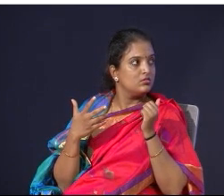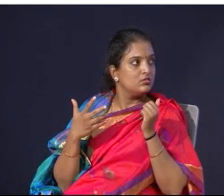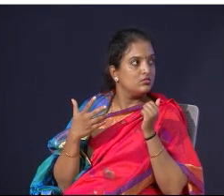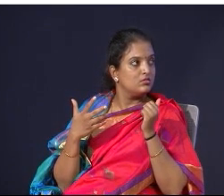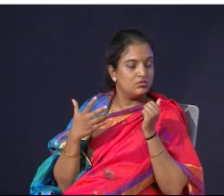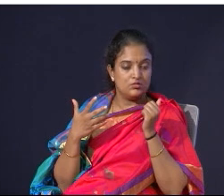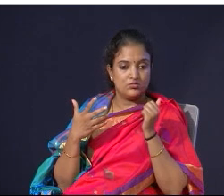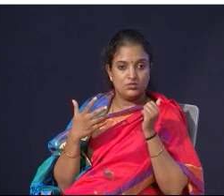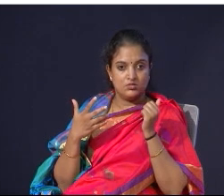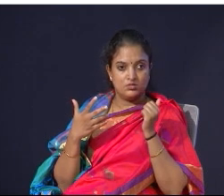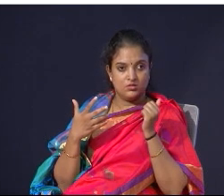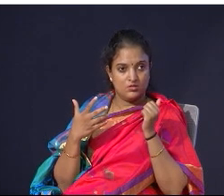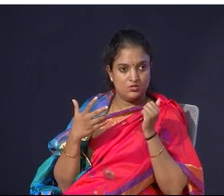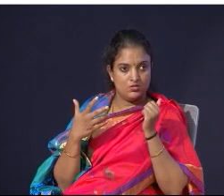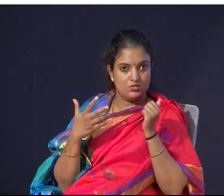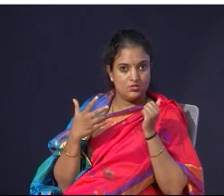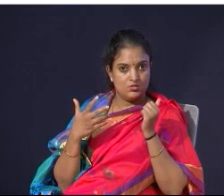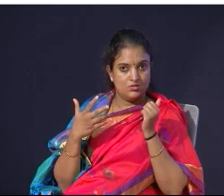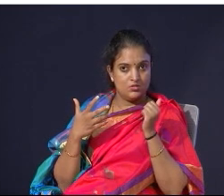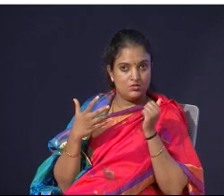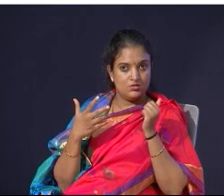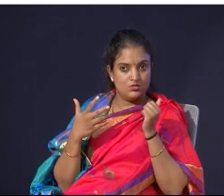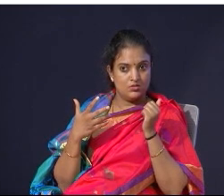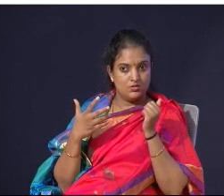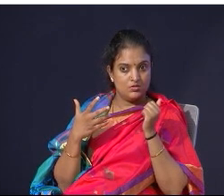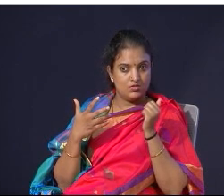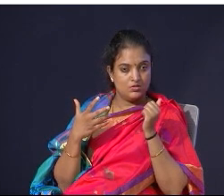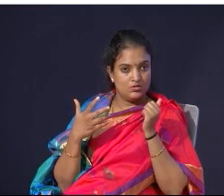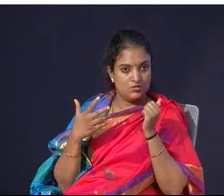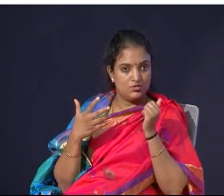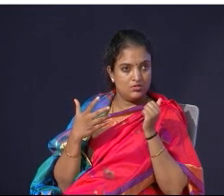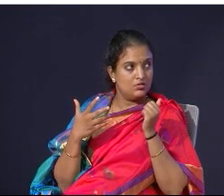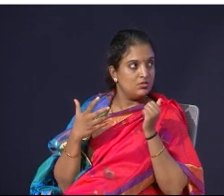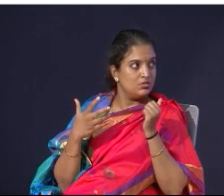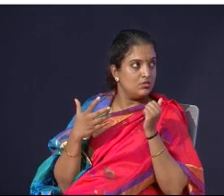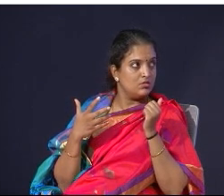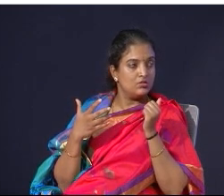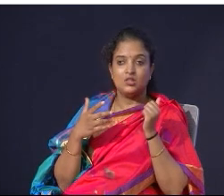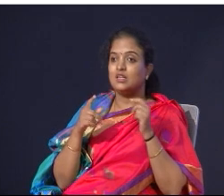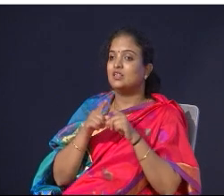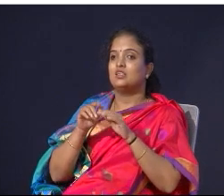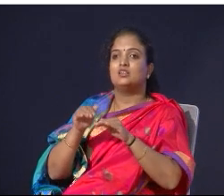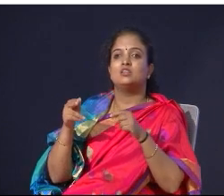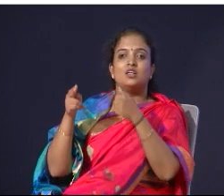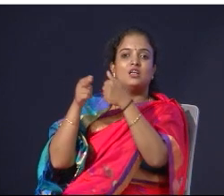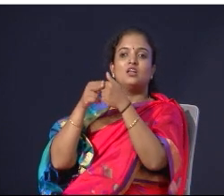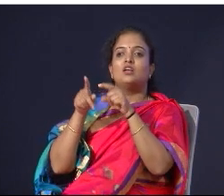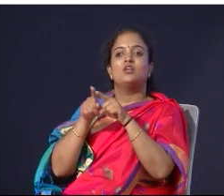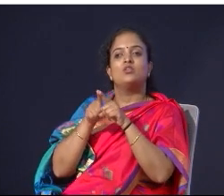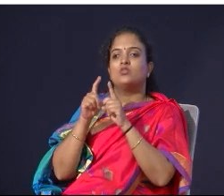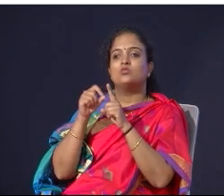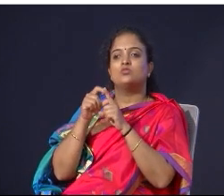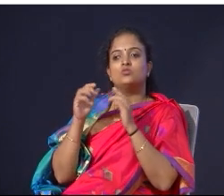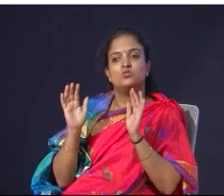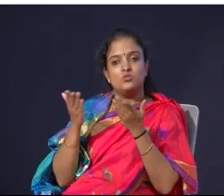You do not, like somebody yesterday said, ma'am said that labels are for bottles, not for children. She said, it doesn't matter what he is, let's work with